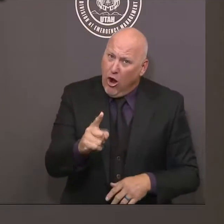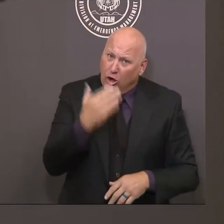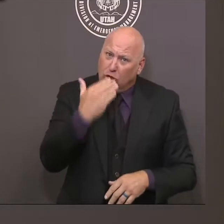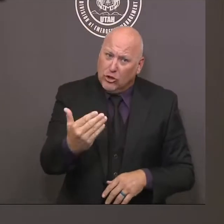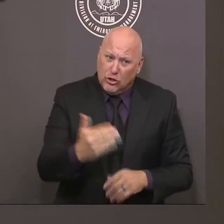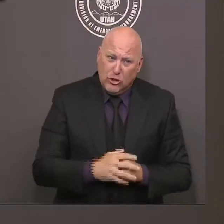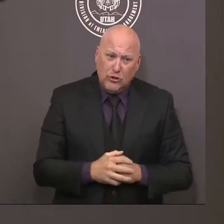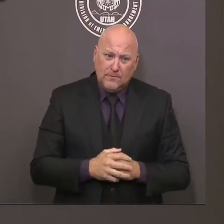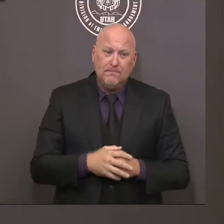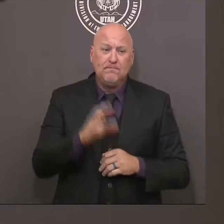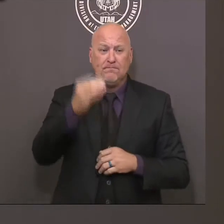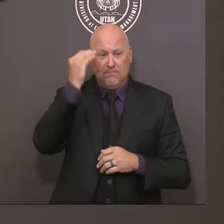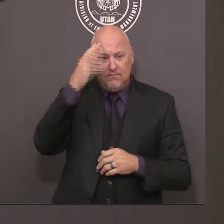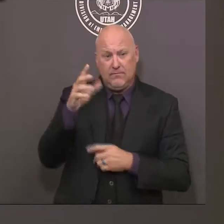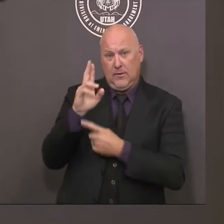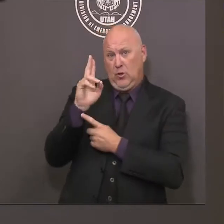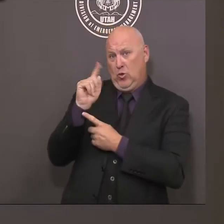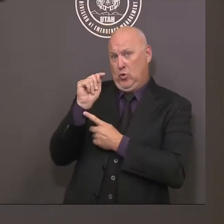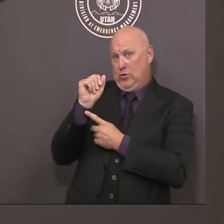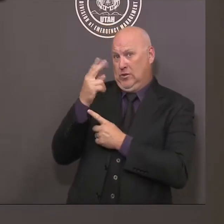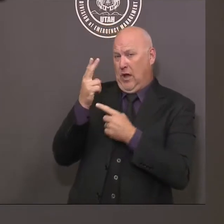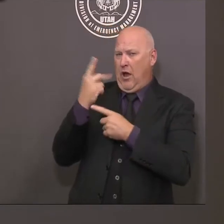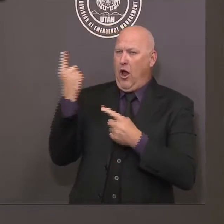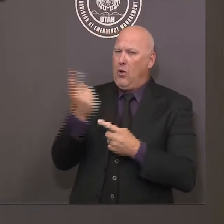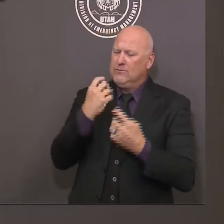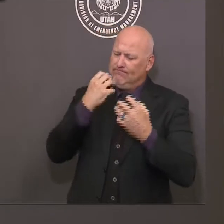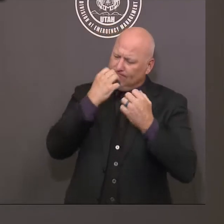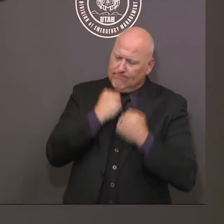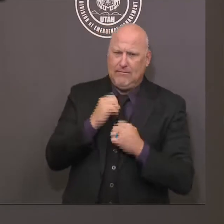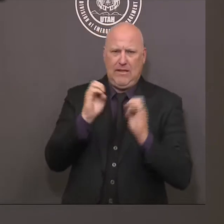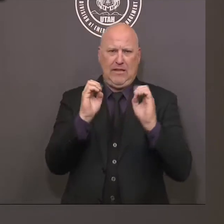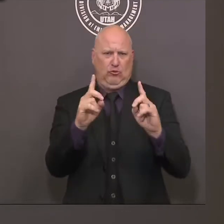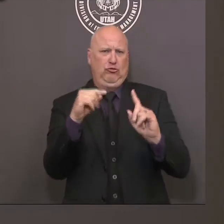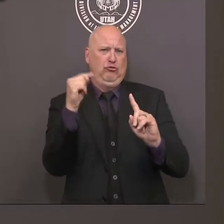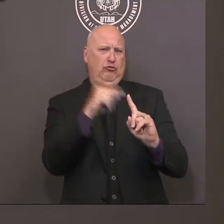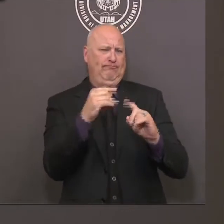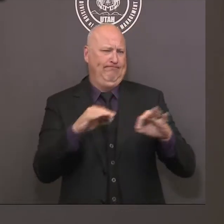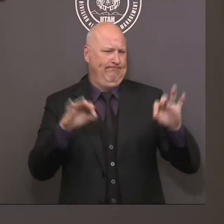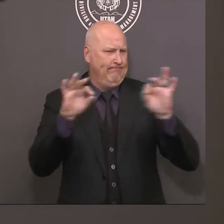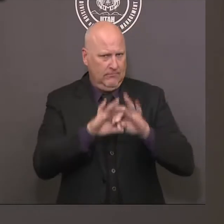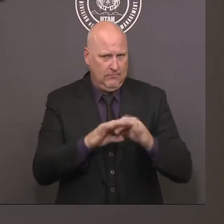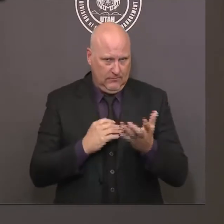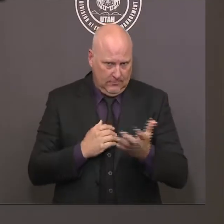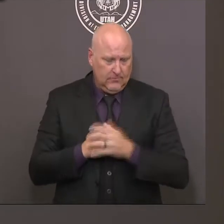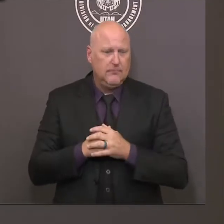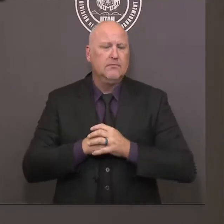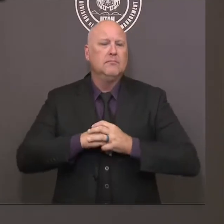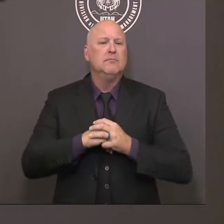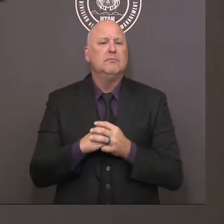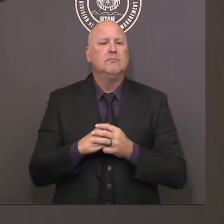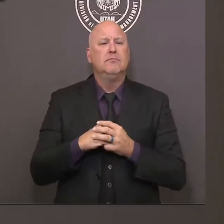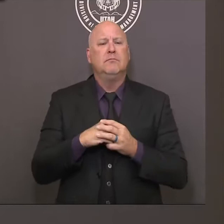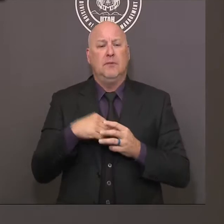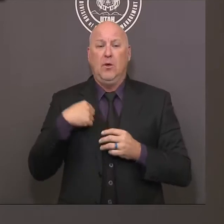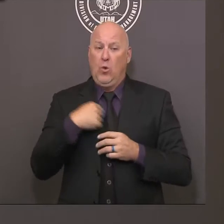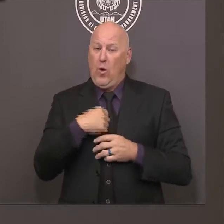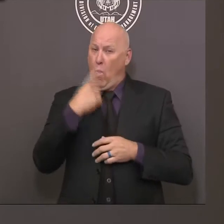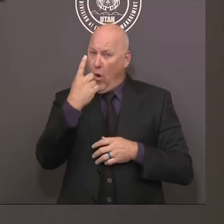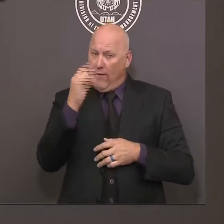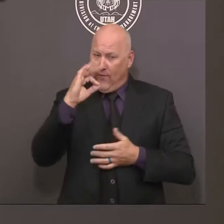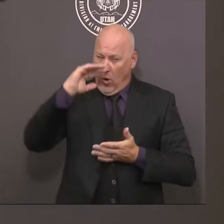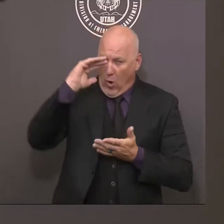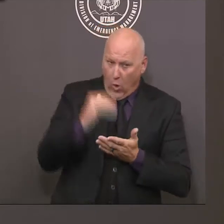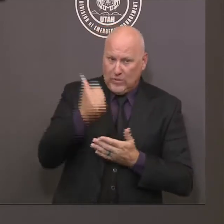education. Some people say we're the lowest in the country per pupil spending. That's right. But one thing we are is we've always been